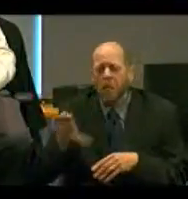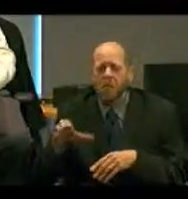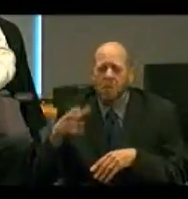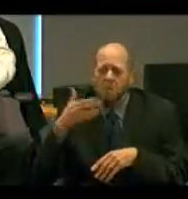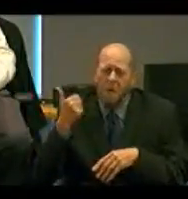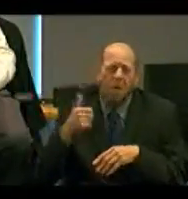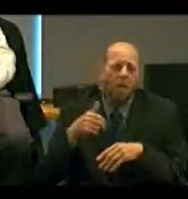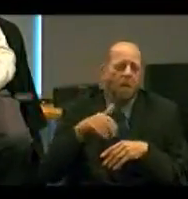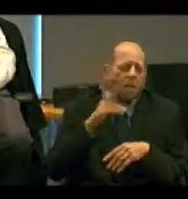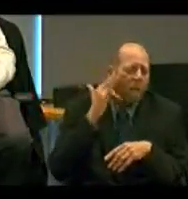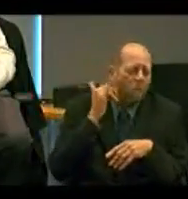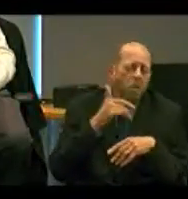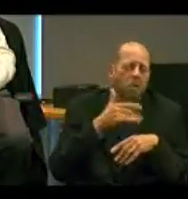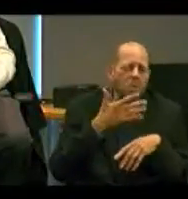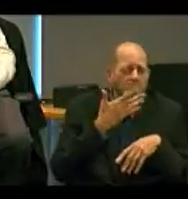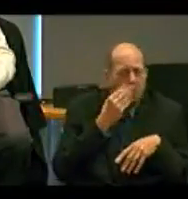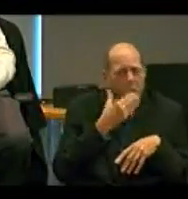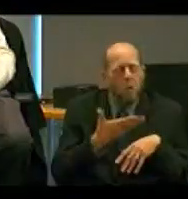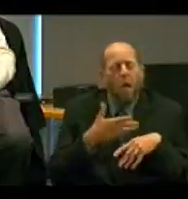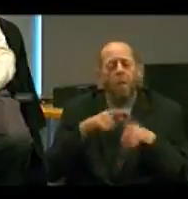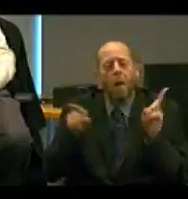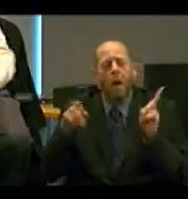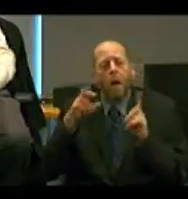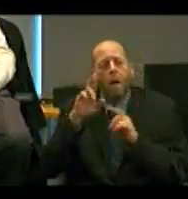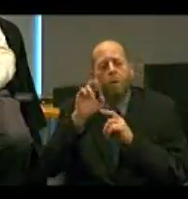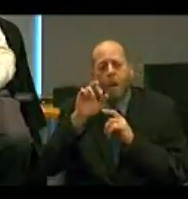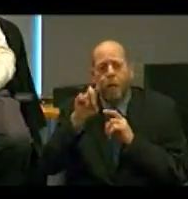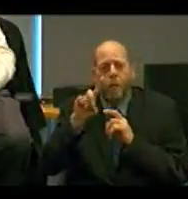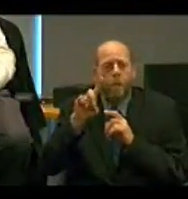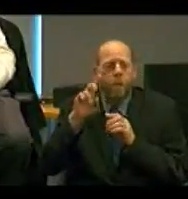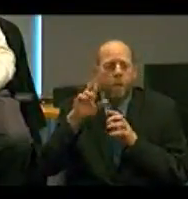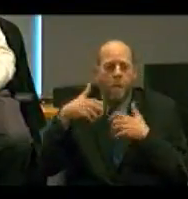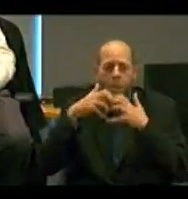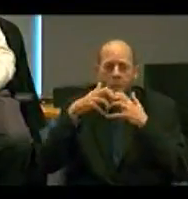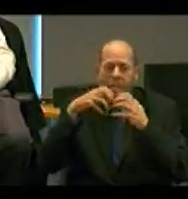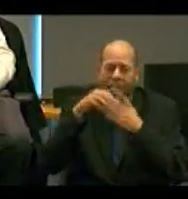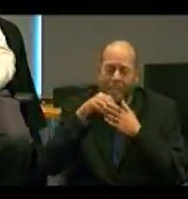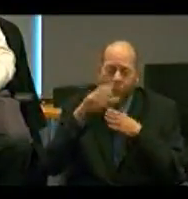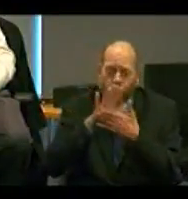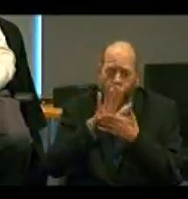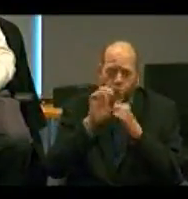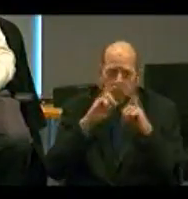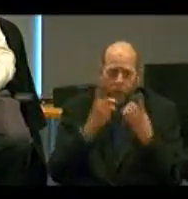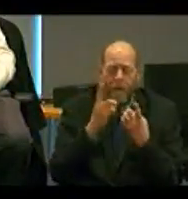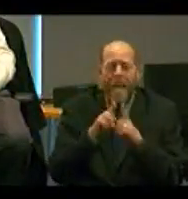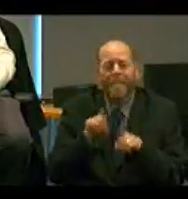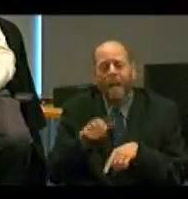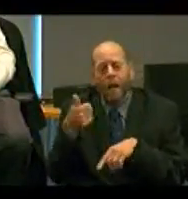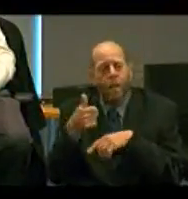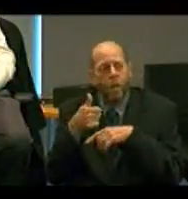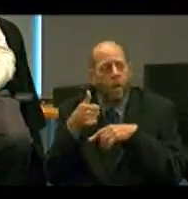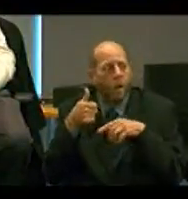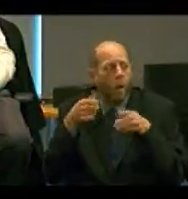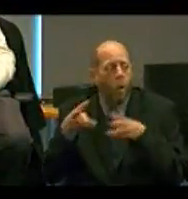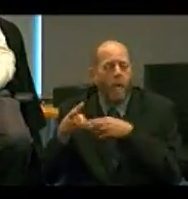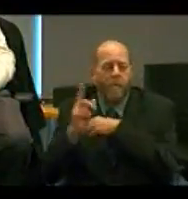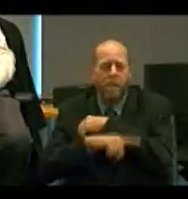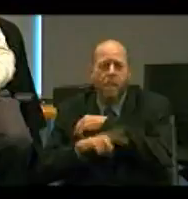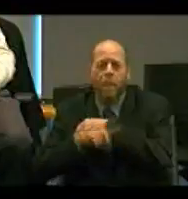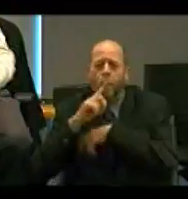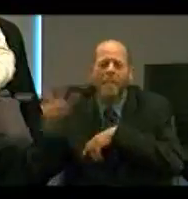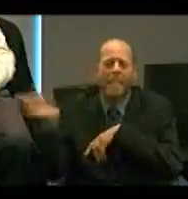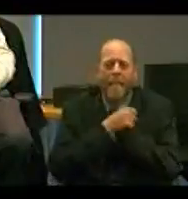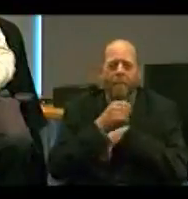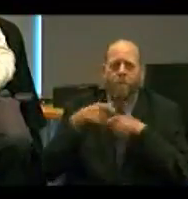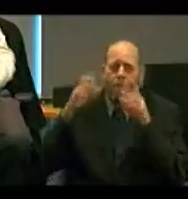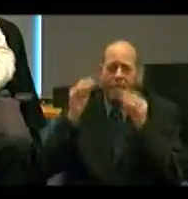good. But the record of this being implemented in school districts as other forms of discipline are being taken away from teachers